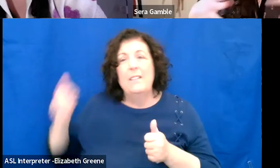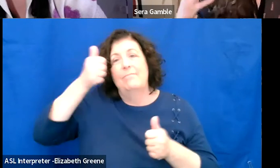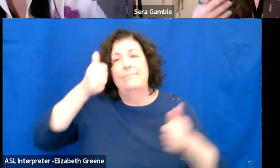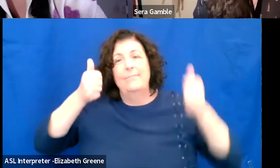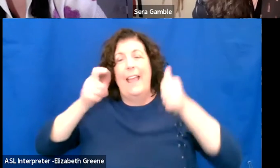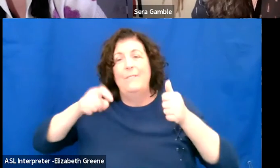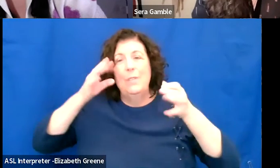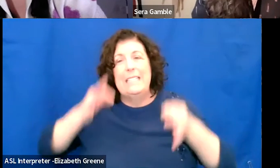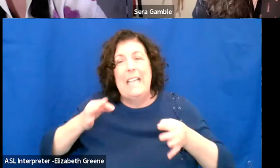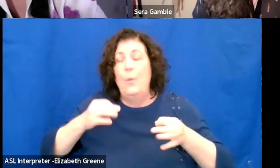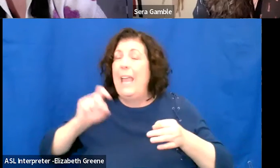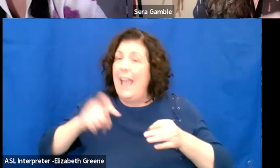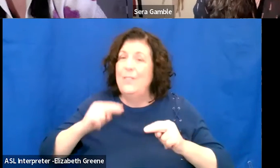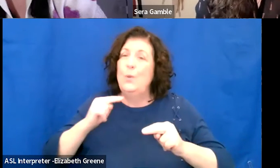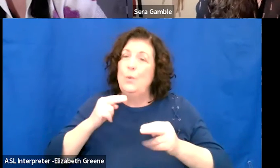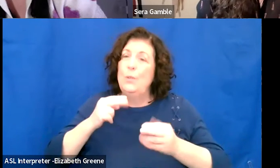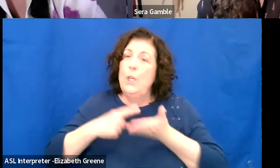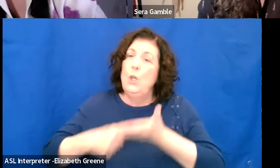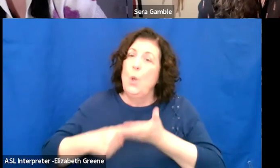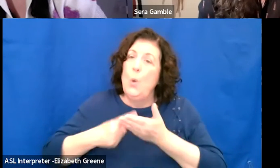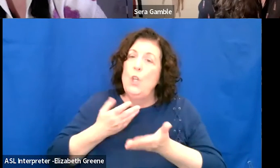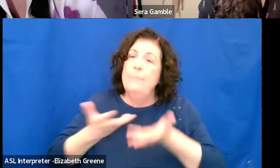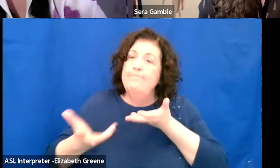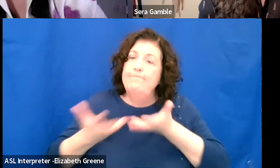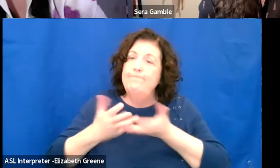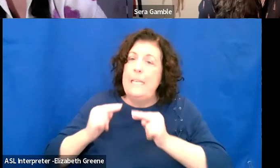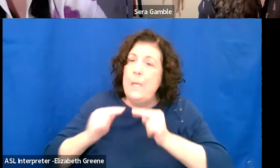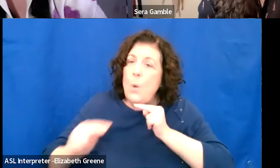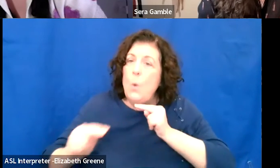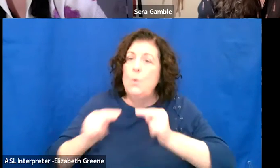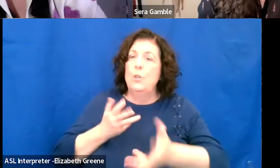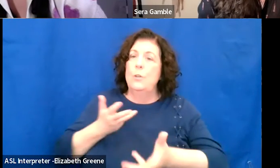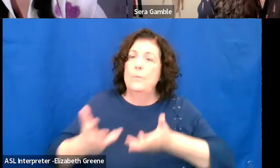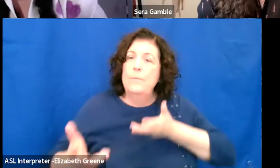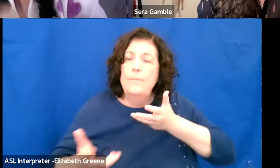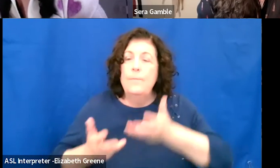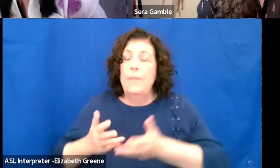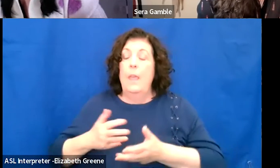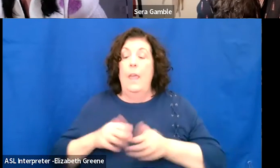be able to negotiate this. The potential for the strike, in my opinion, is for really good reason.